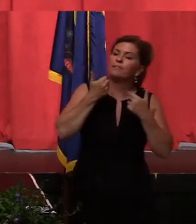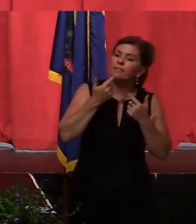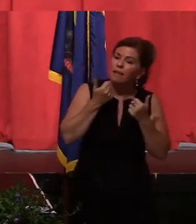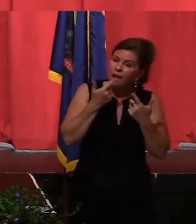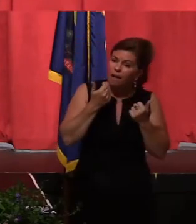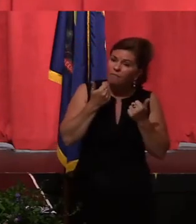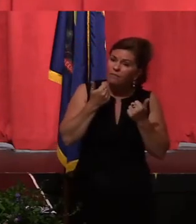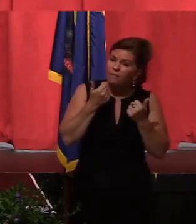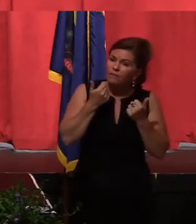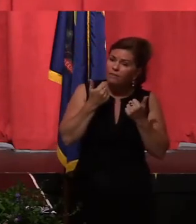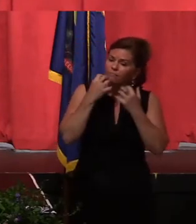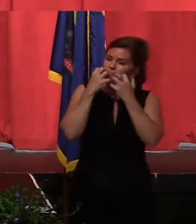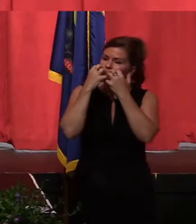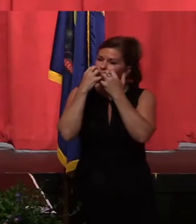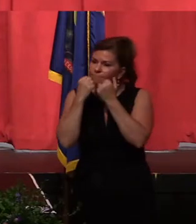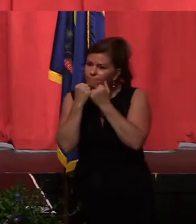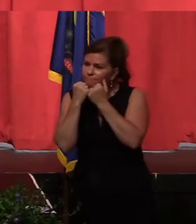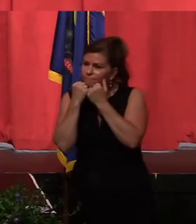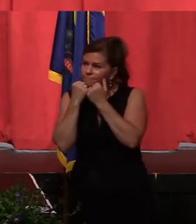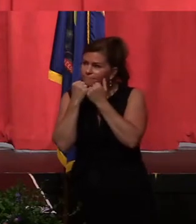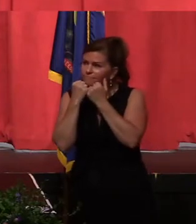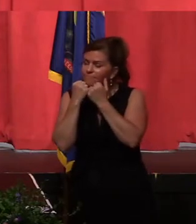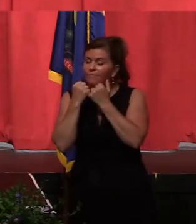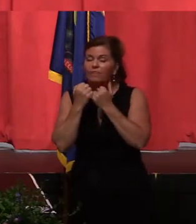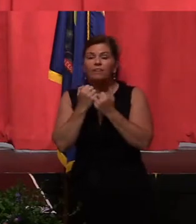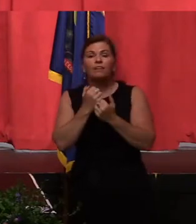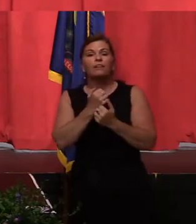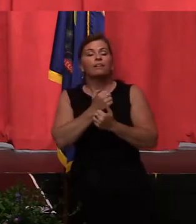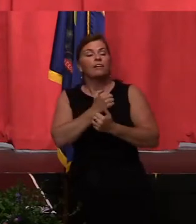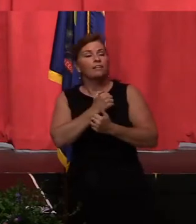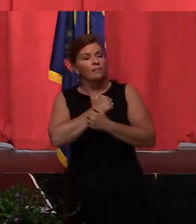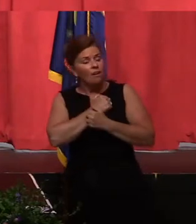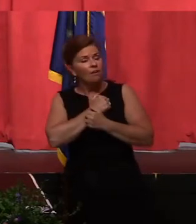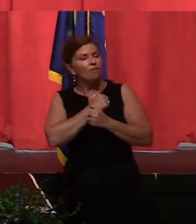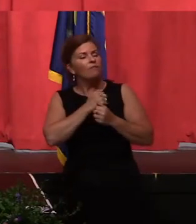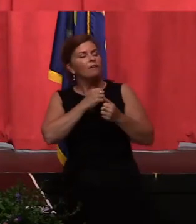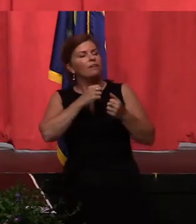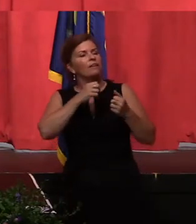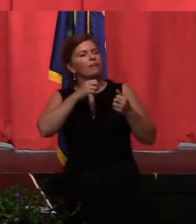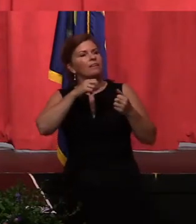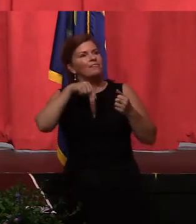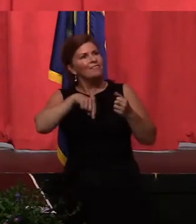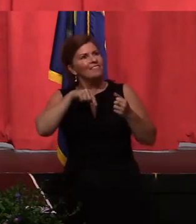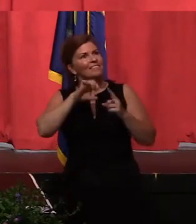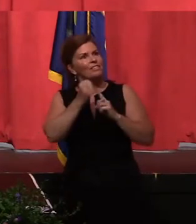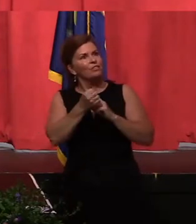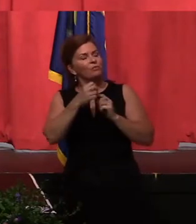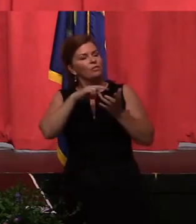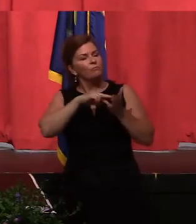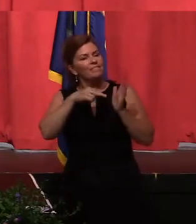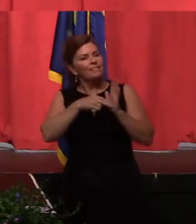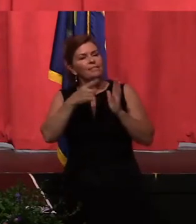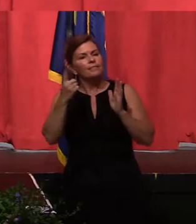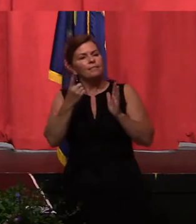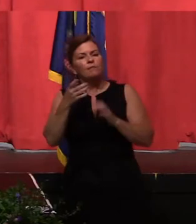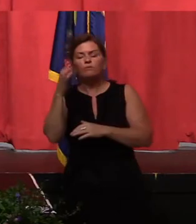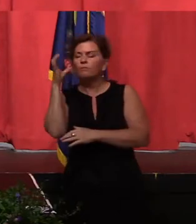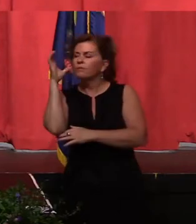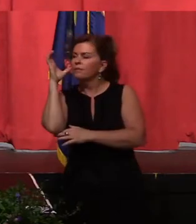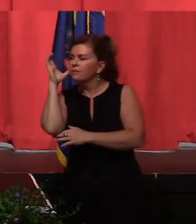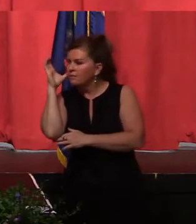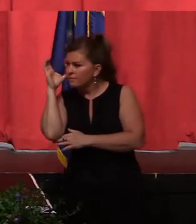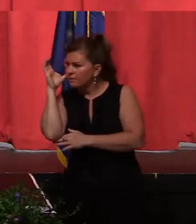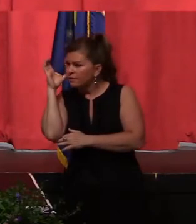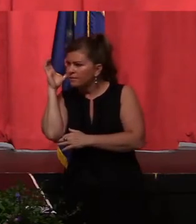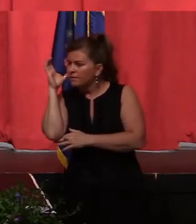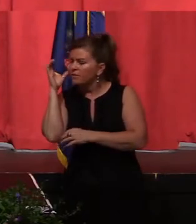valued. And love in this construct means someone who takes the time to listen, to make others